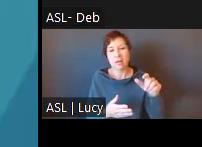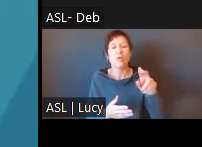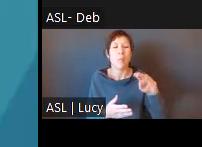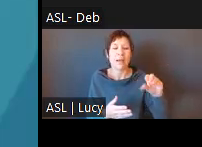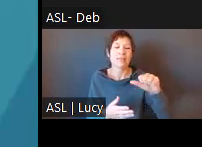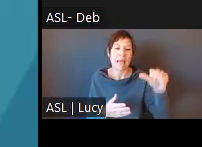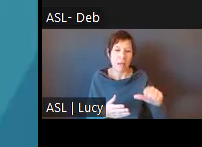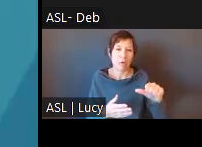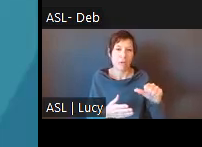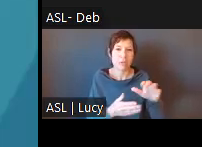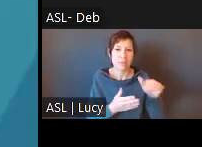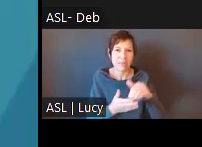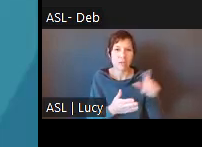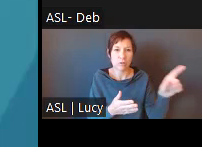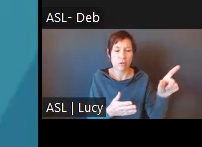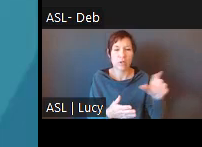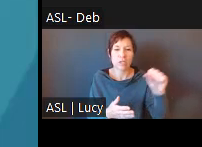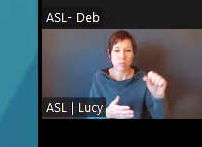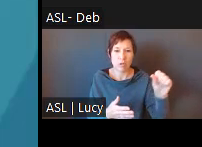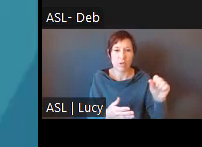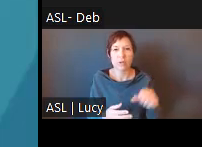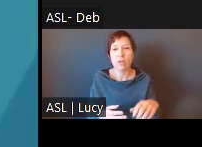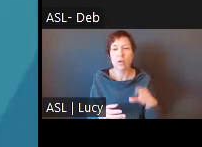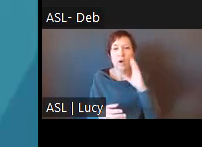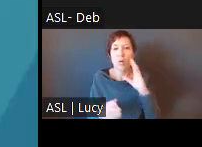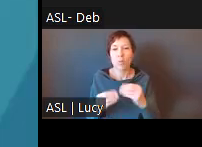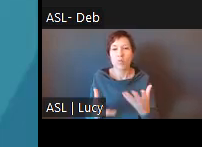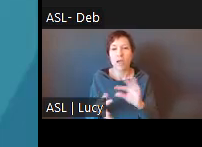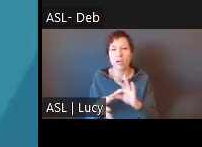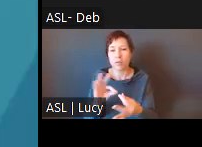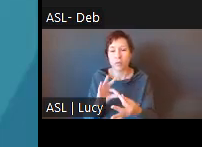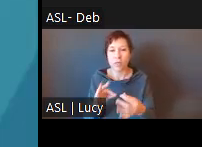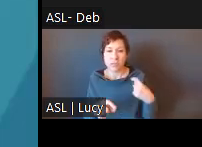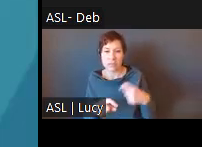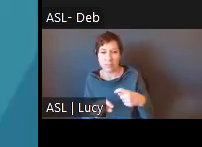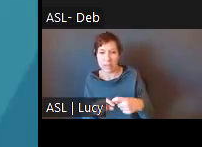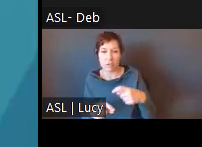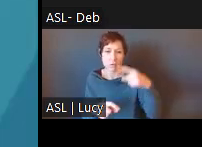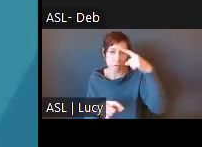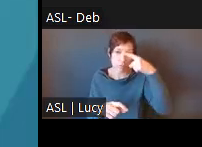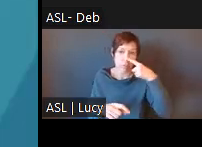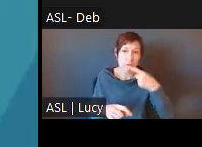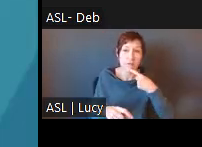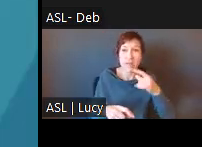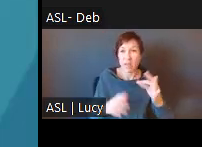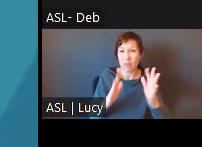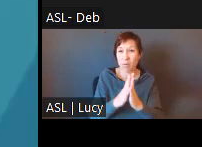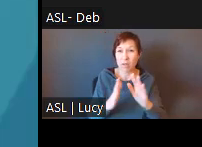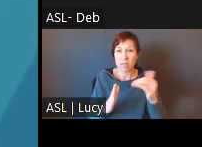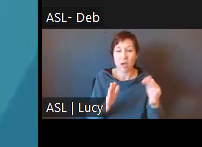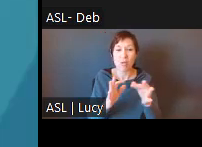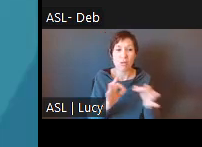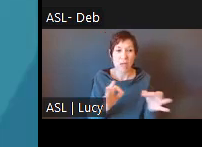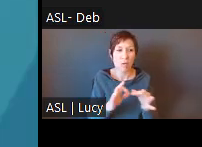be providing interpretation in Spanish and Portuguese. And if other languages are requested, please make a